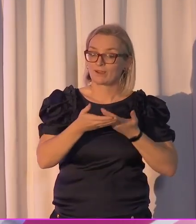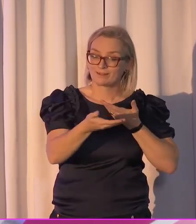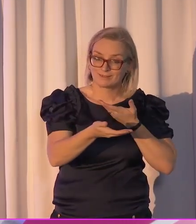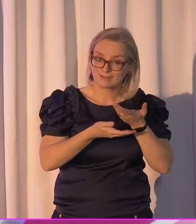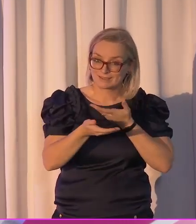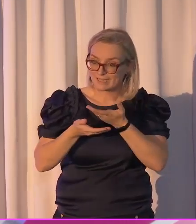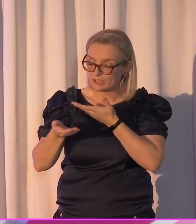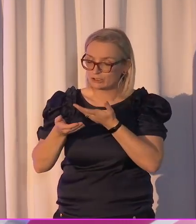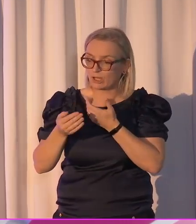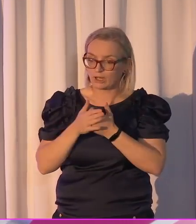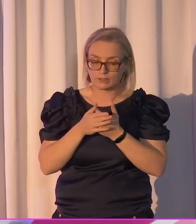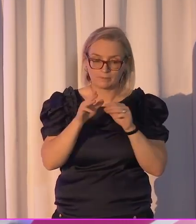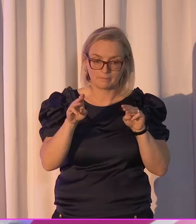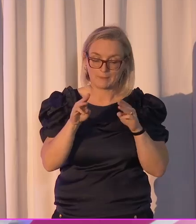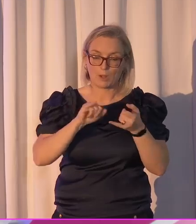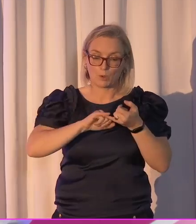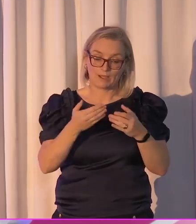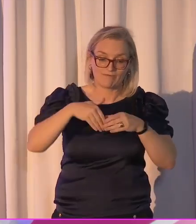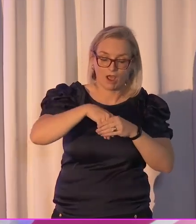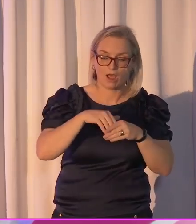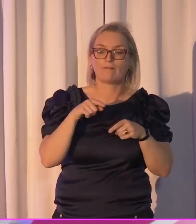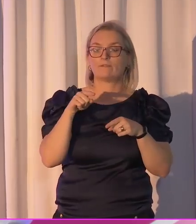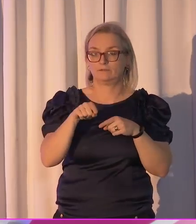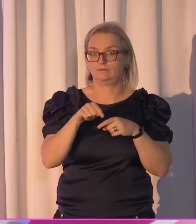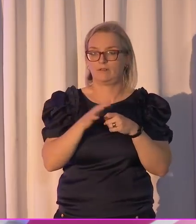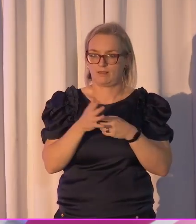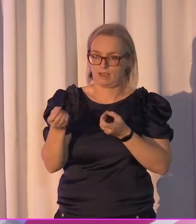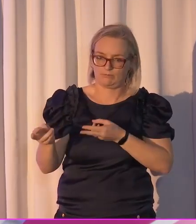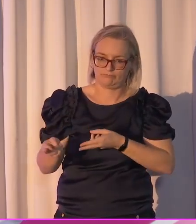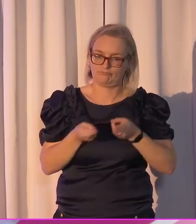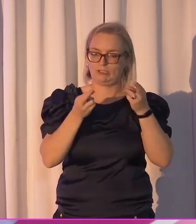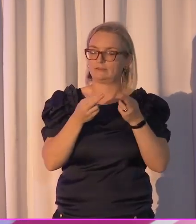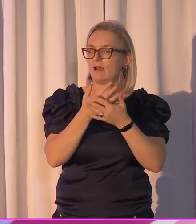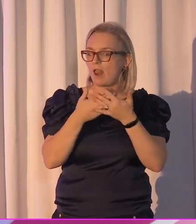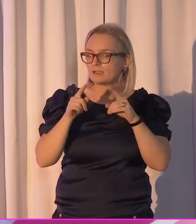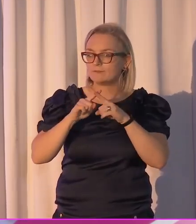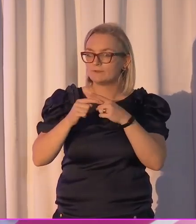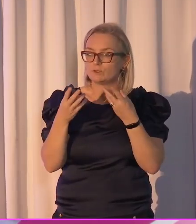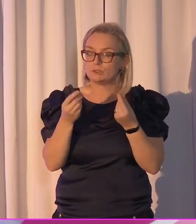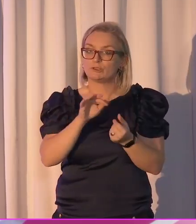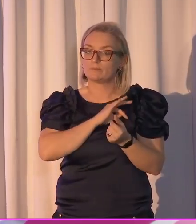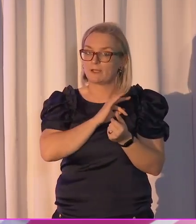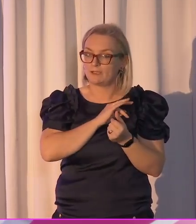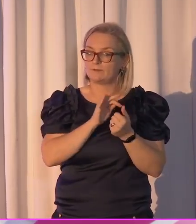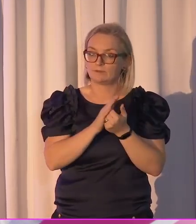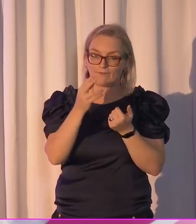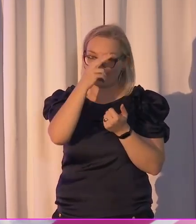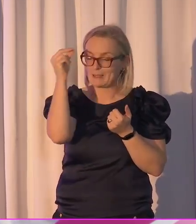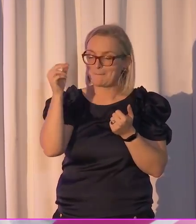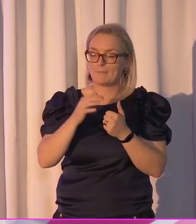Consultation participants proposed a range of practical solutions to address the challenges they face,